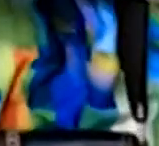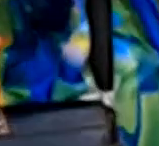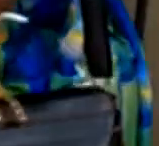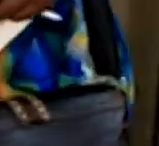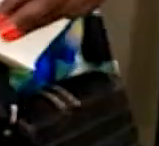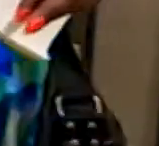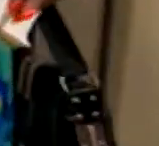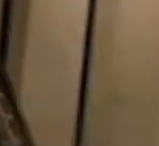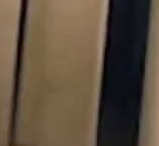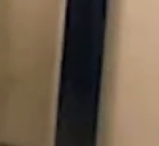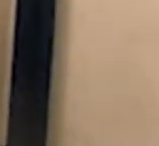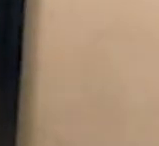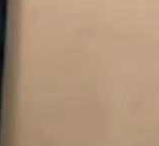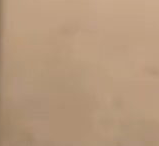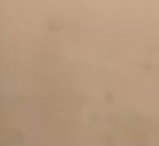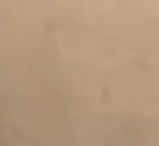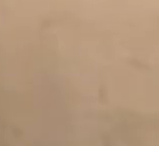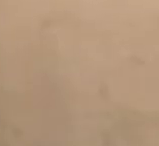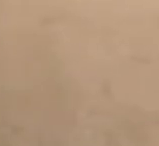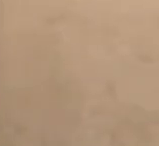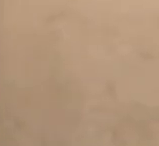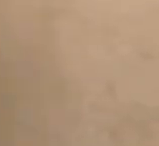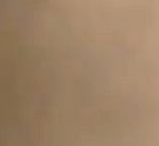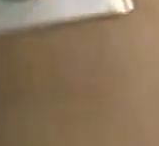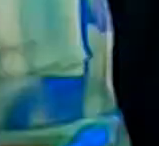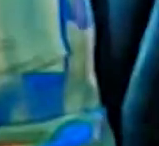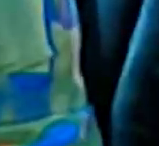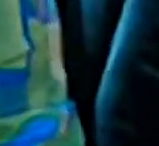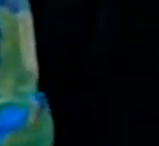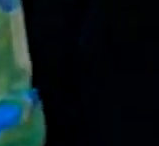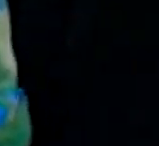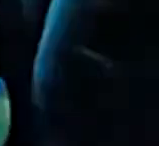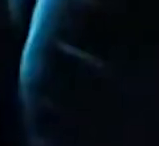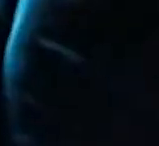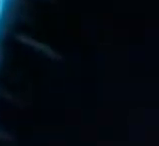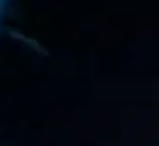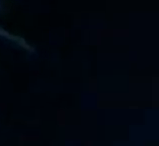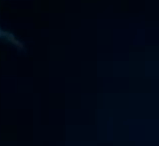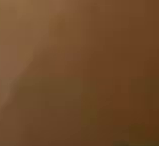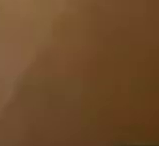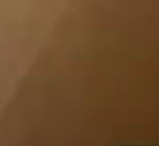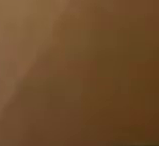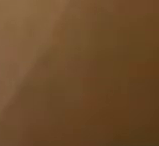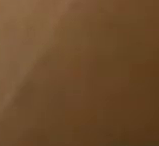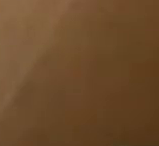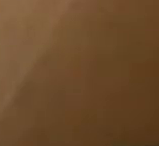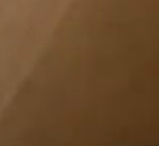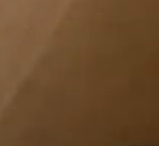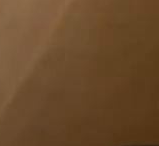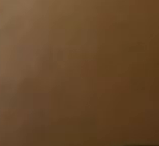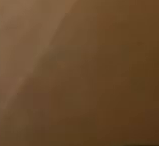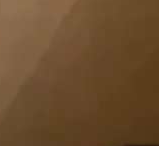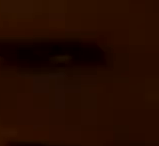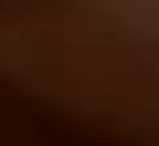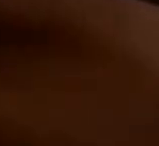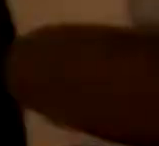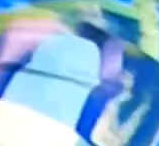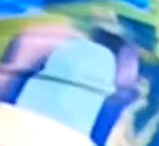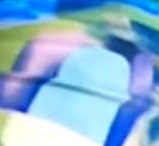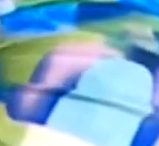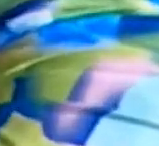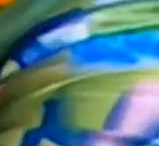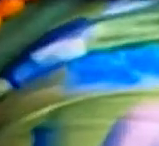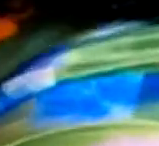What am I forgetting? Nini. Workers paid. Rent checked. Mlango locked. Visiting out